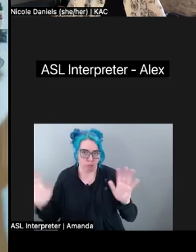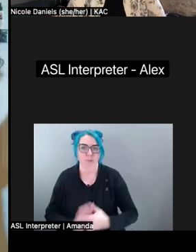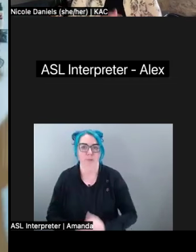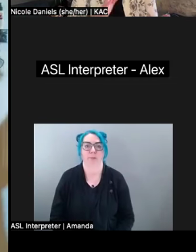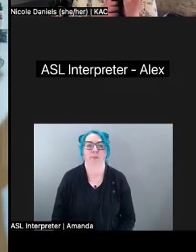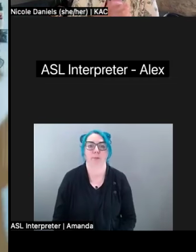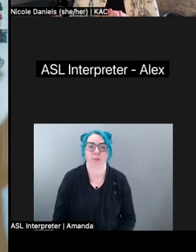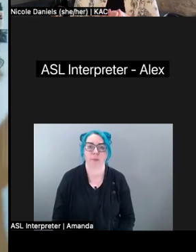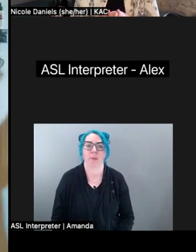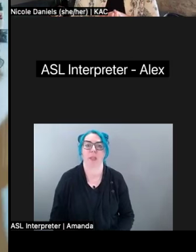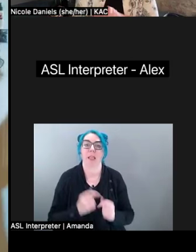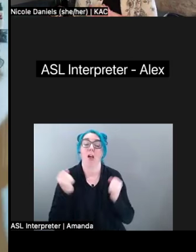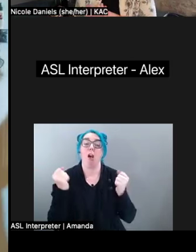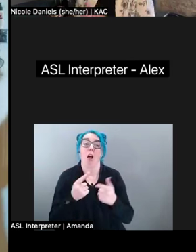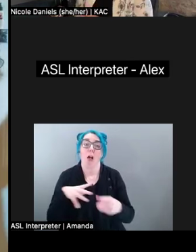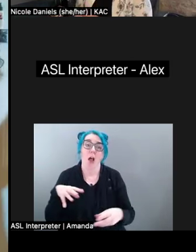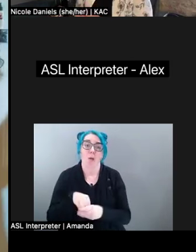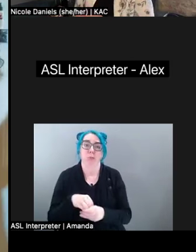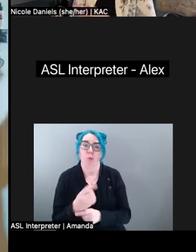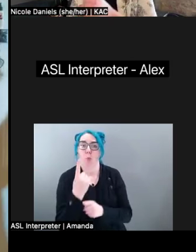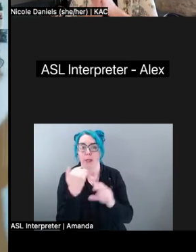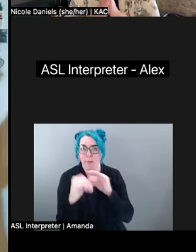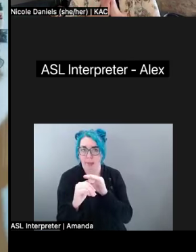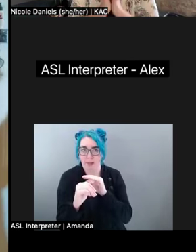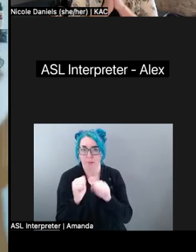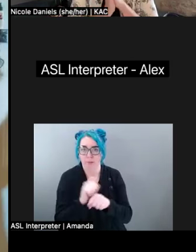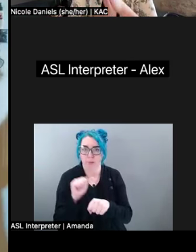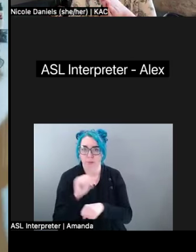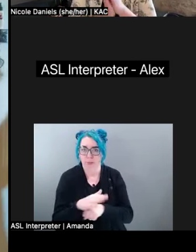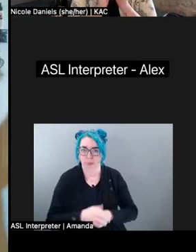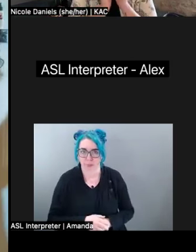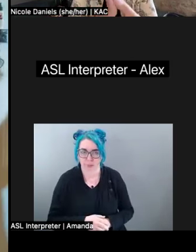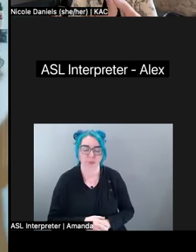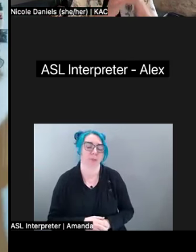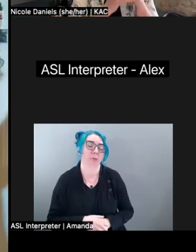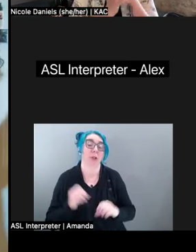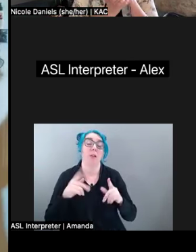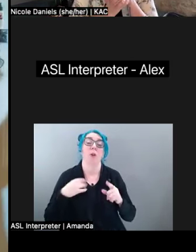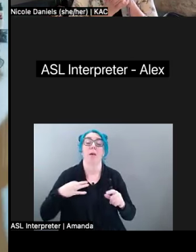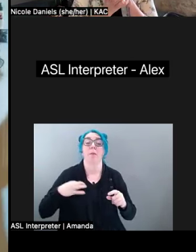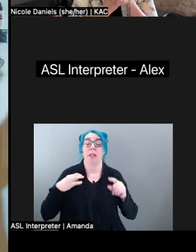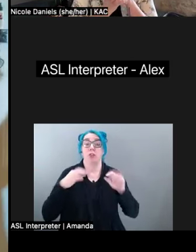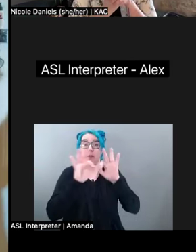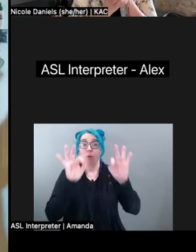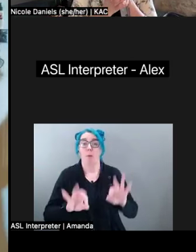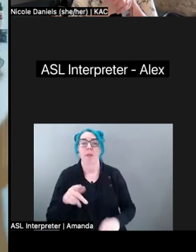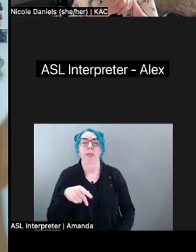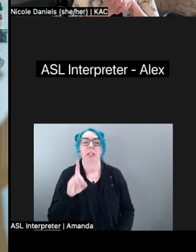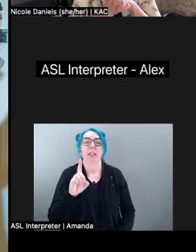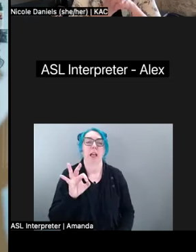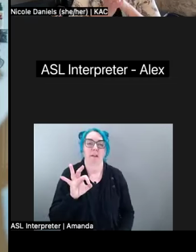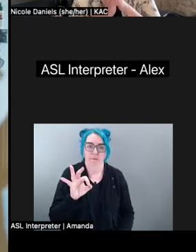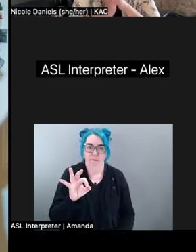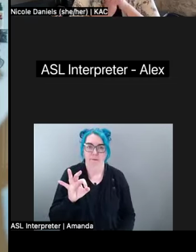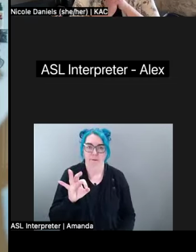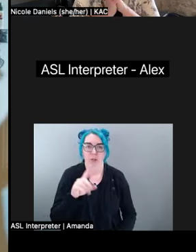Okay, so we're just going to talk about the specific forms briefly. So the application forms are fillable PDF forms. You have to complete them using